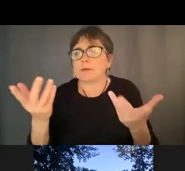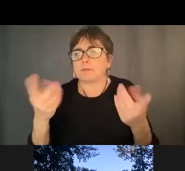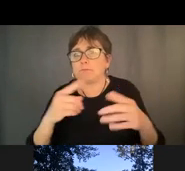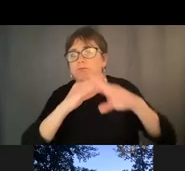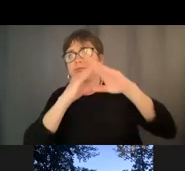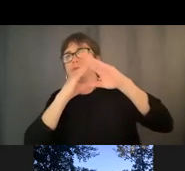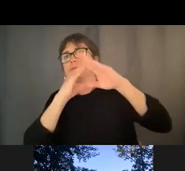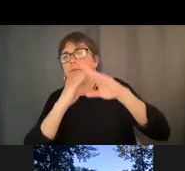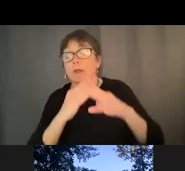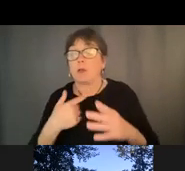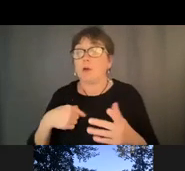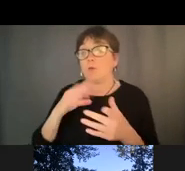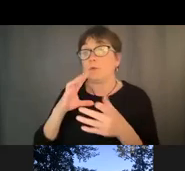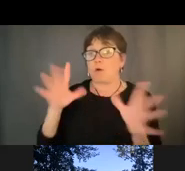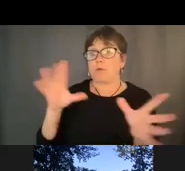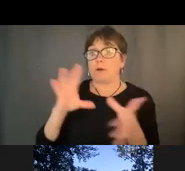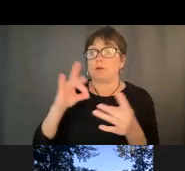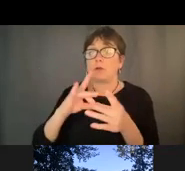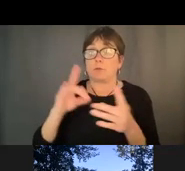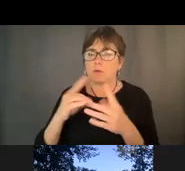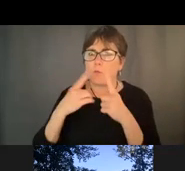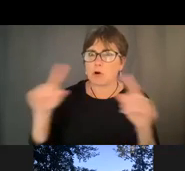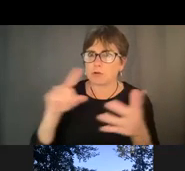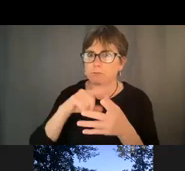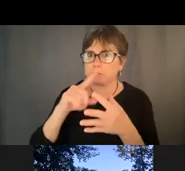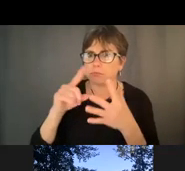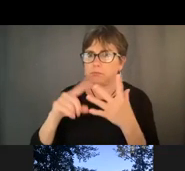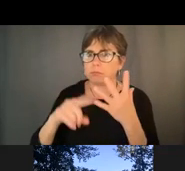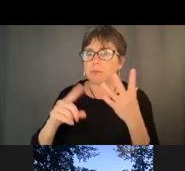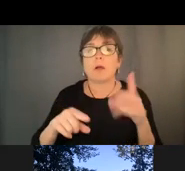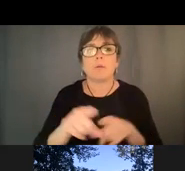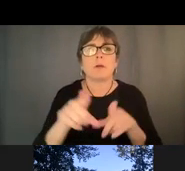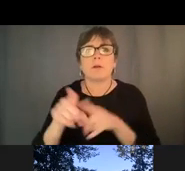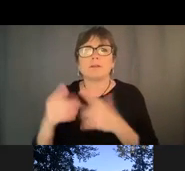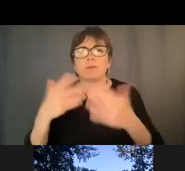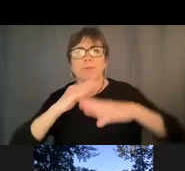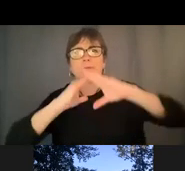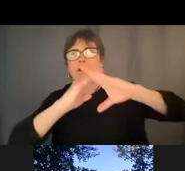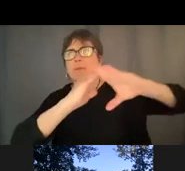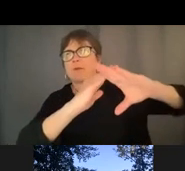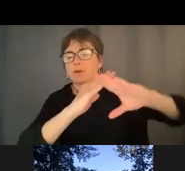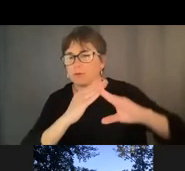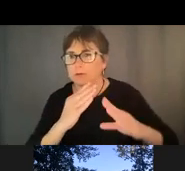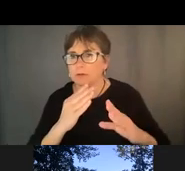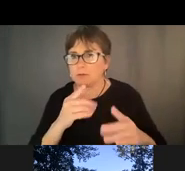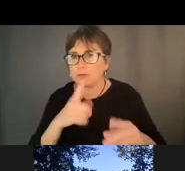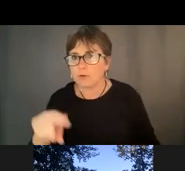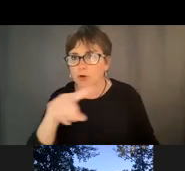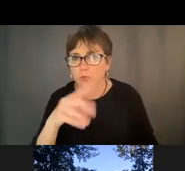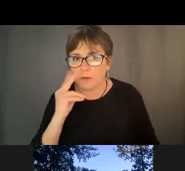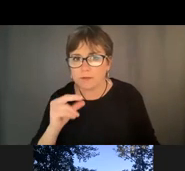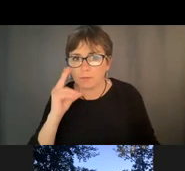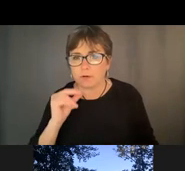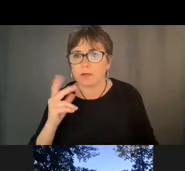working. What kind of barriers have you experienced? And we kind of want to collect some of this so that we can start to think about ways